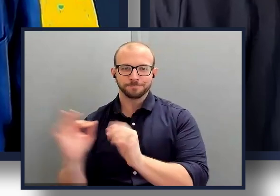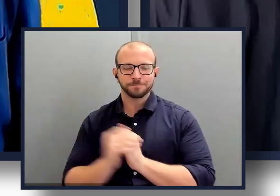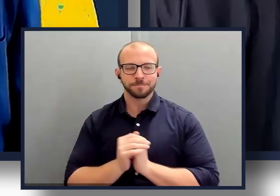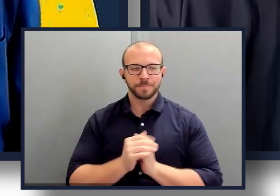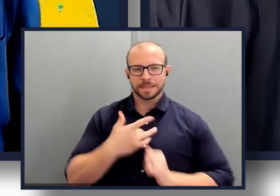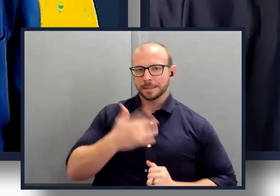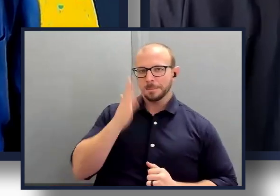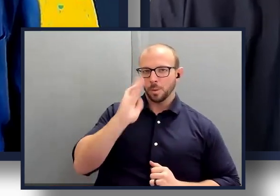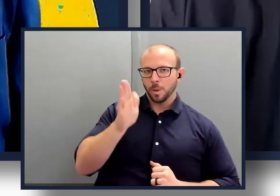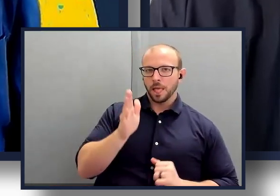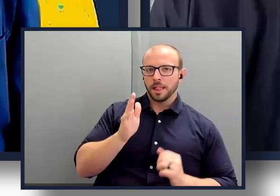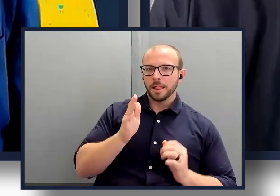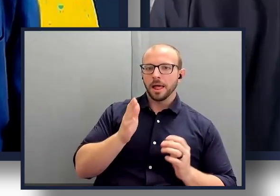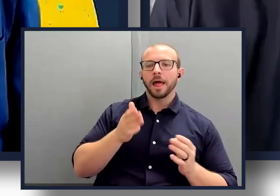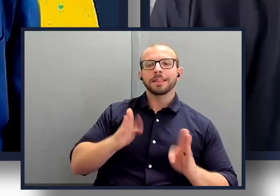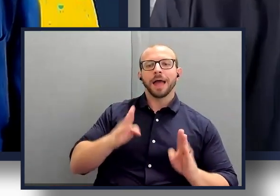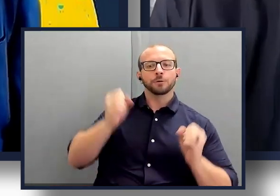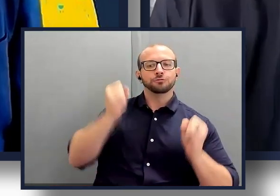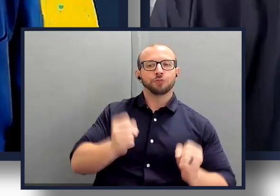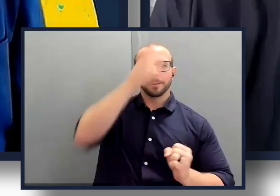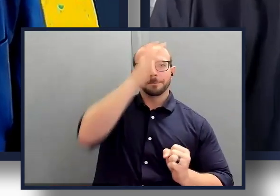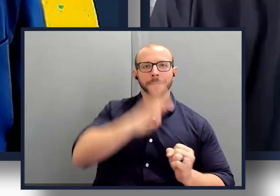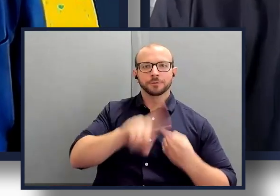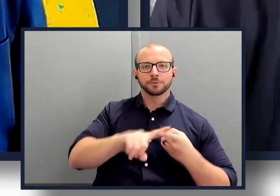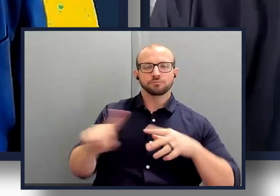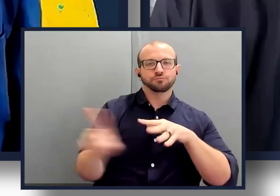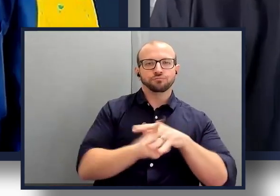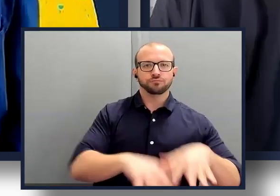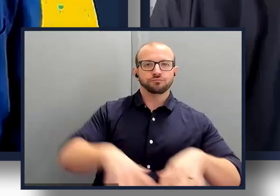allow a strong man to emerge.